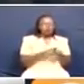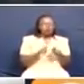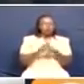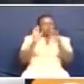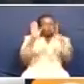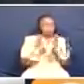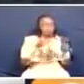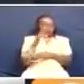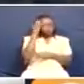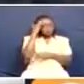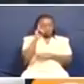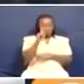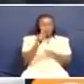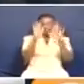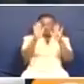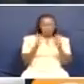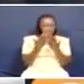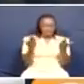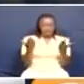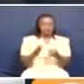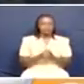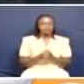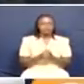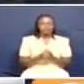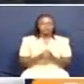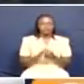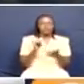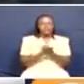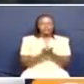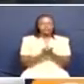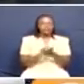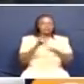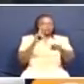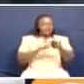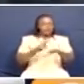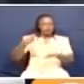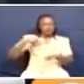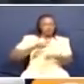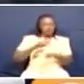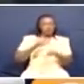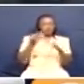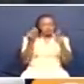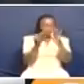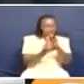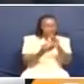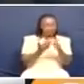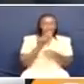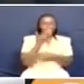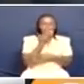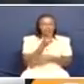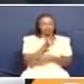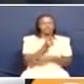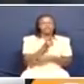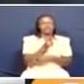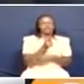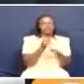very important fact, that once we filed the response under